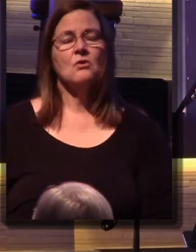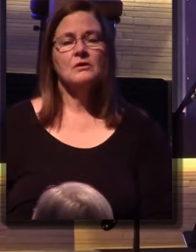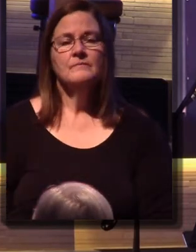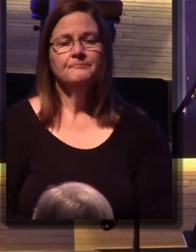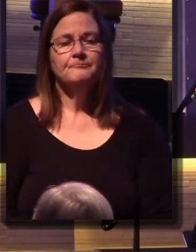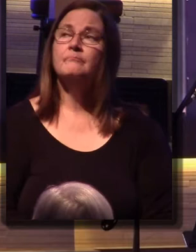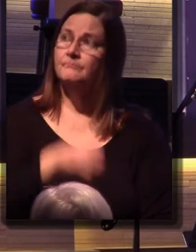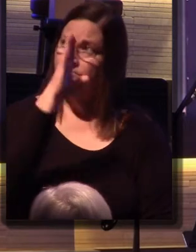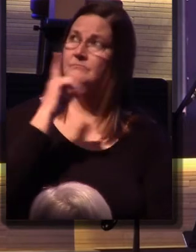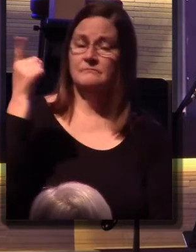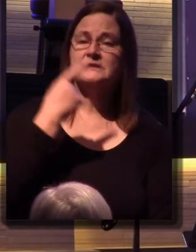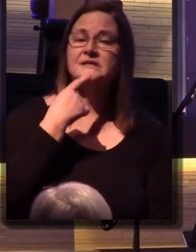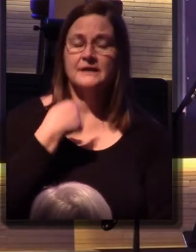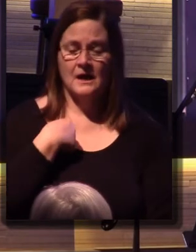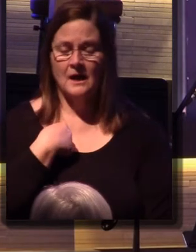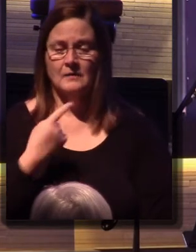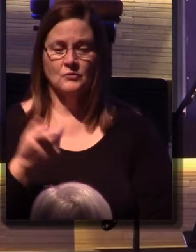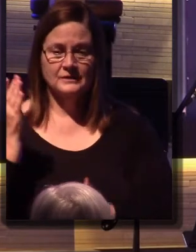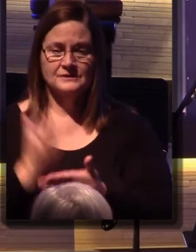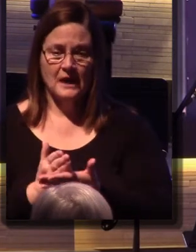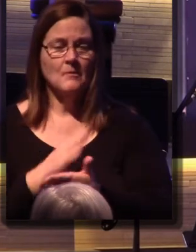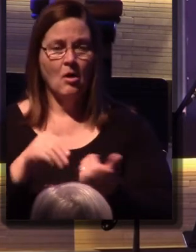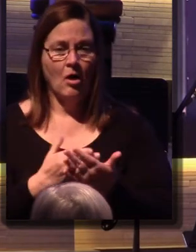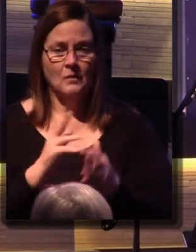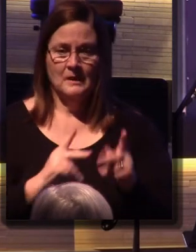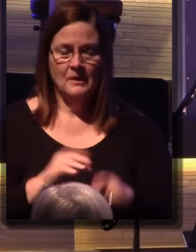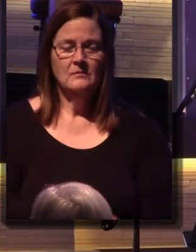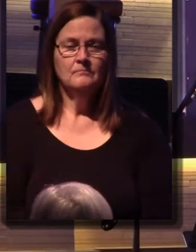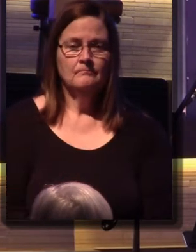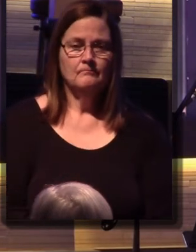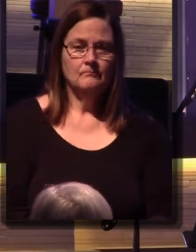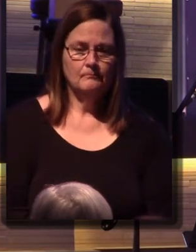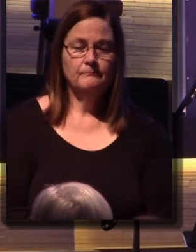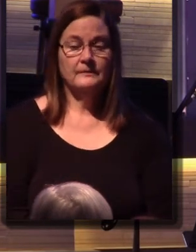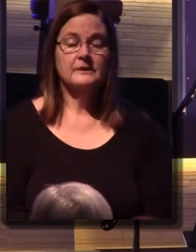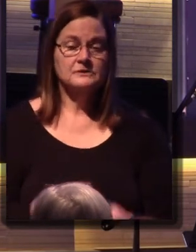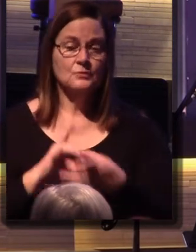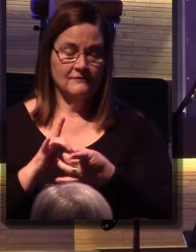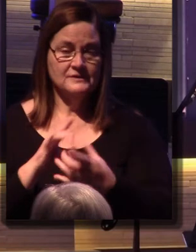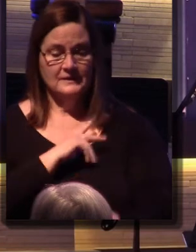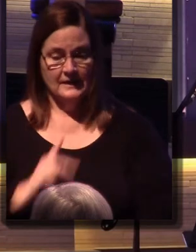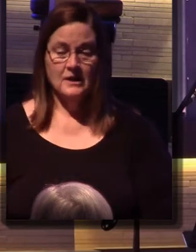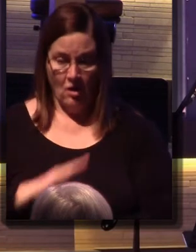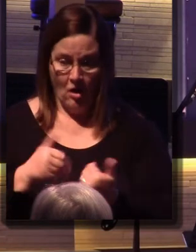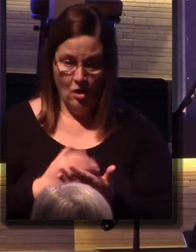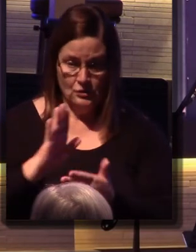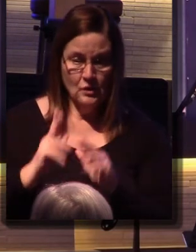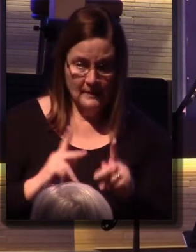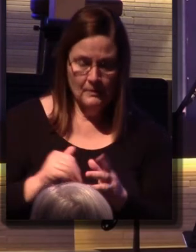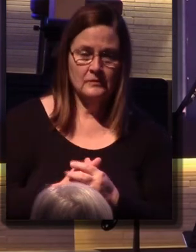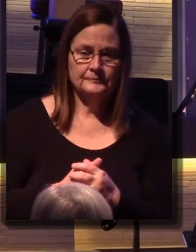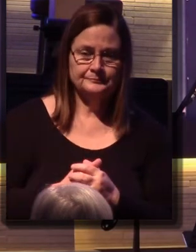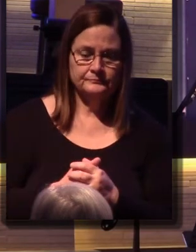declares the Lord. So God's saying, I am going to cut off all the people, and this is in reference to the king,